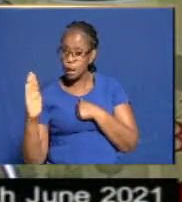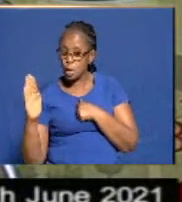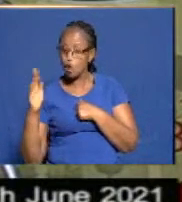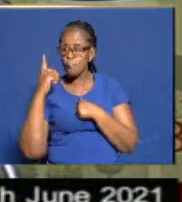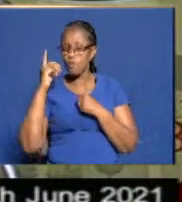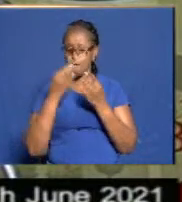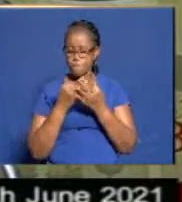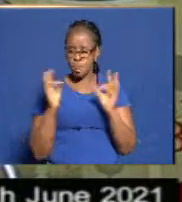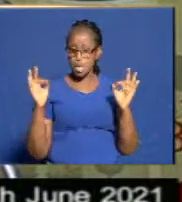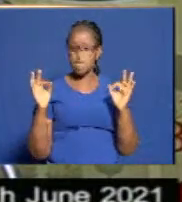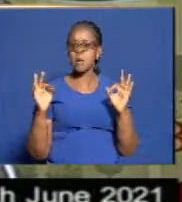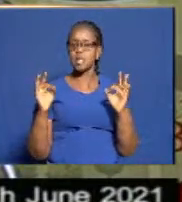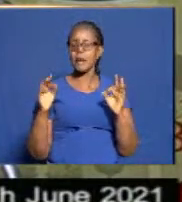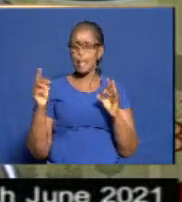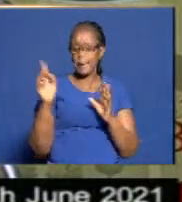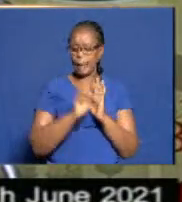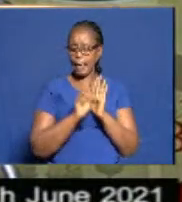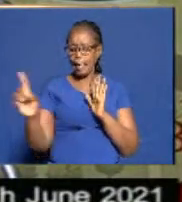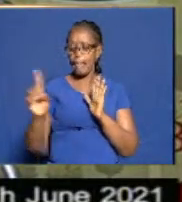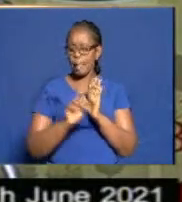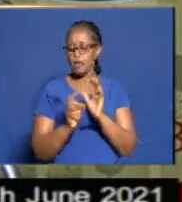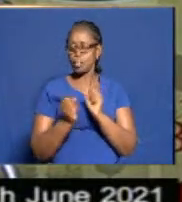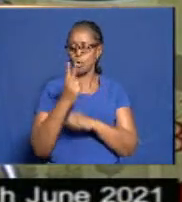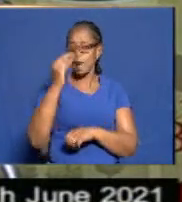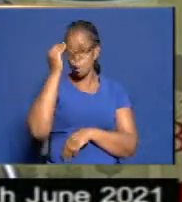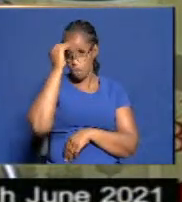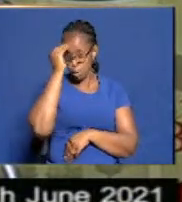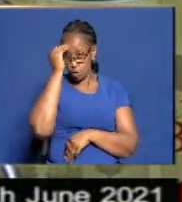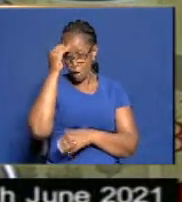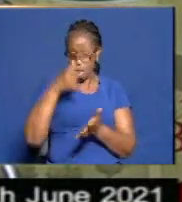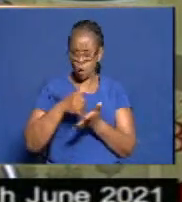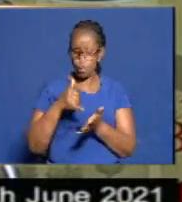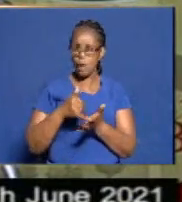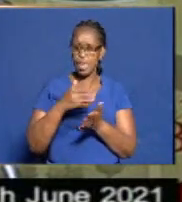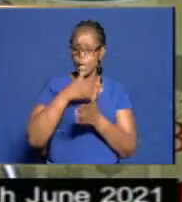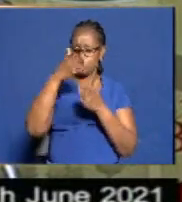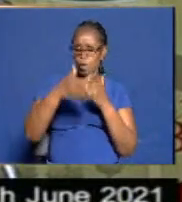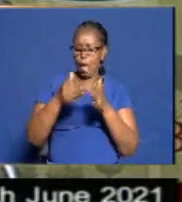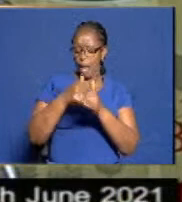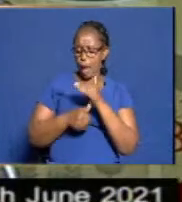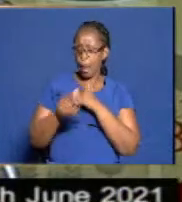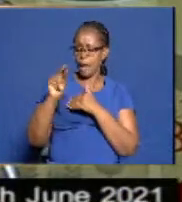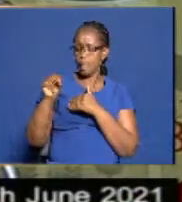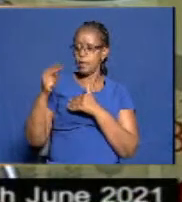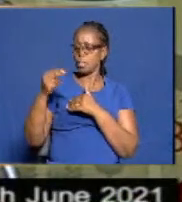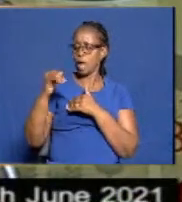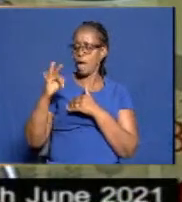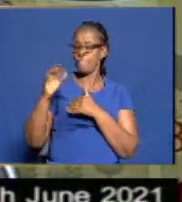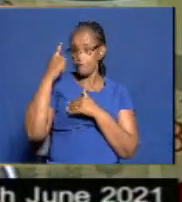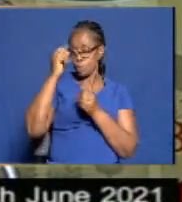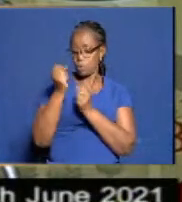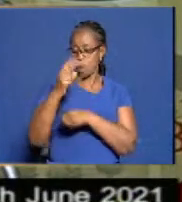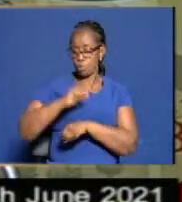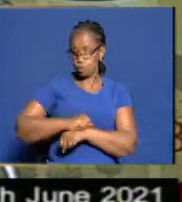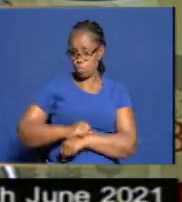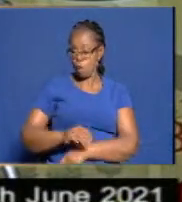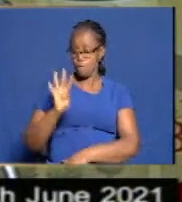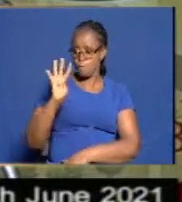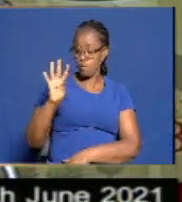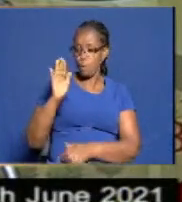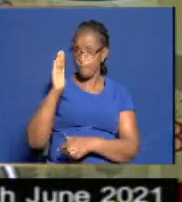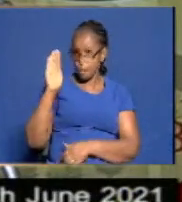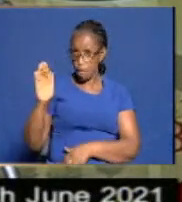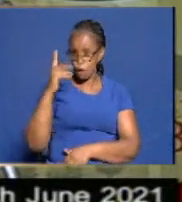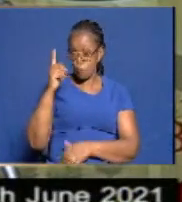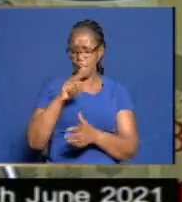free day secondary education, including insurance under the NHI for secondary school students, KSH 4 billion for